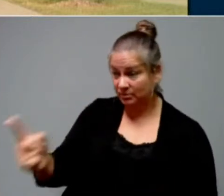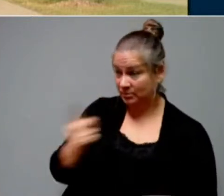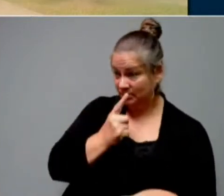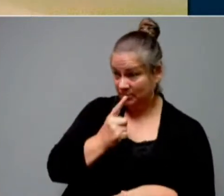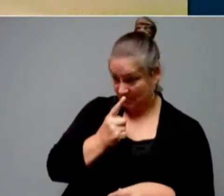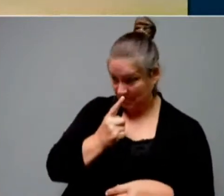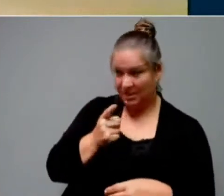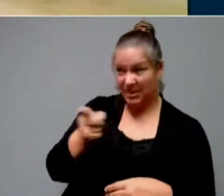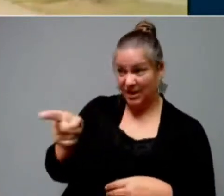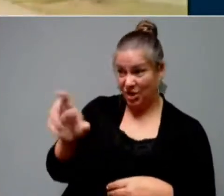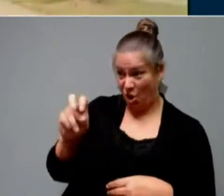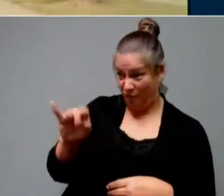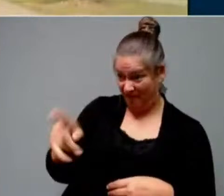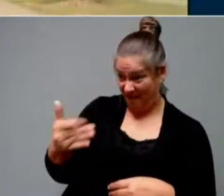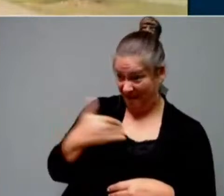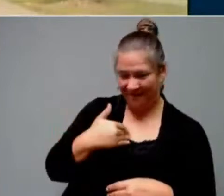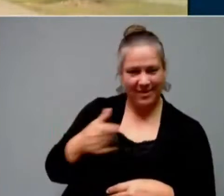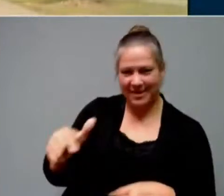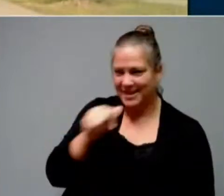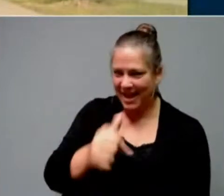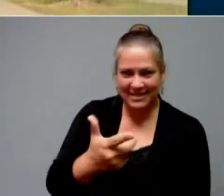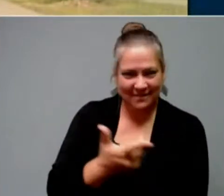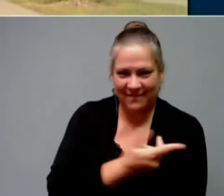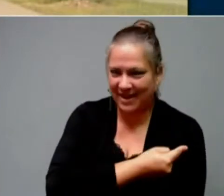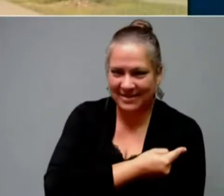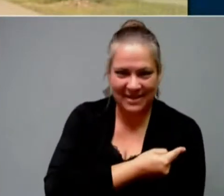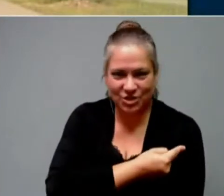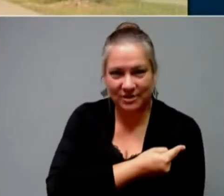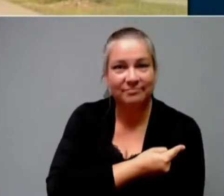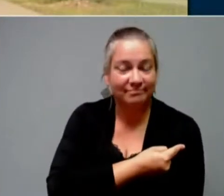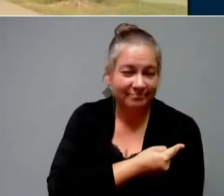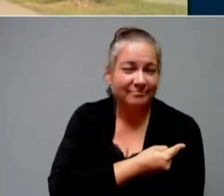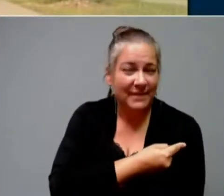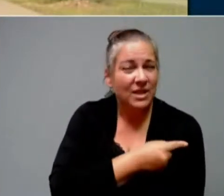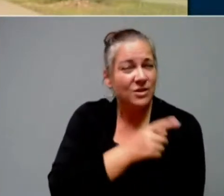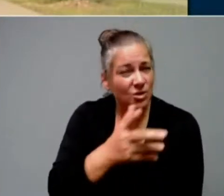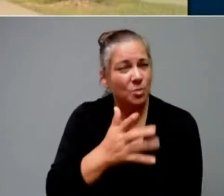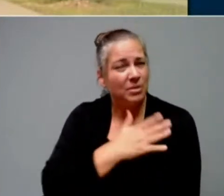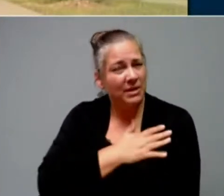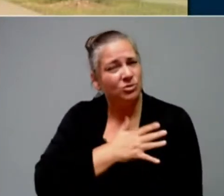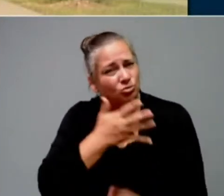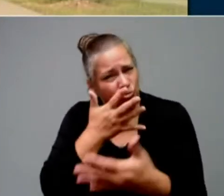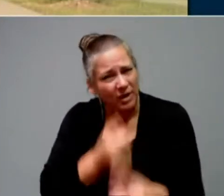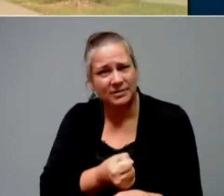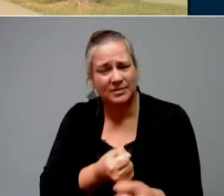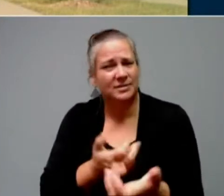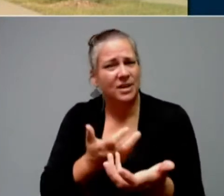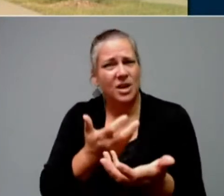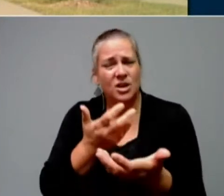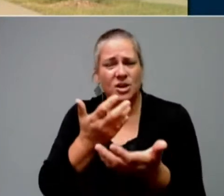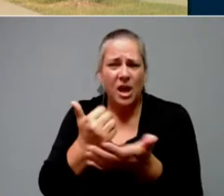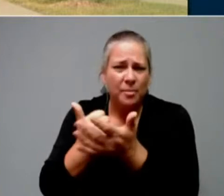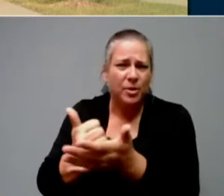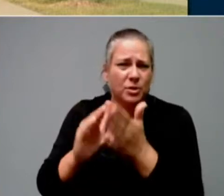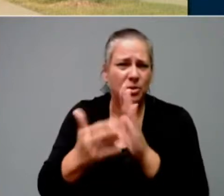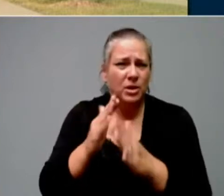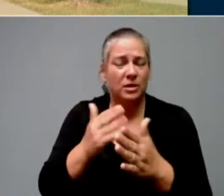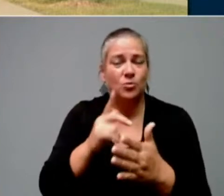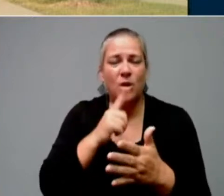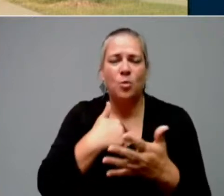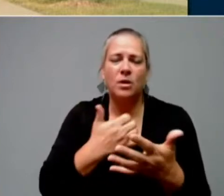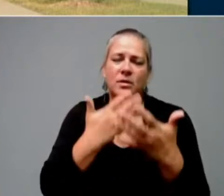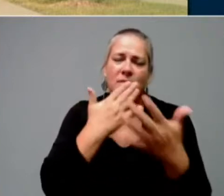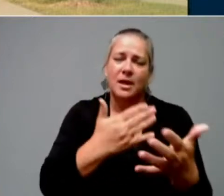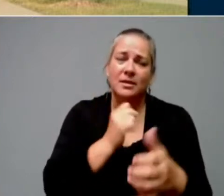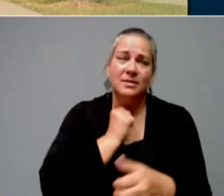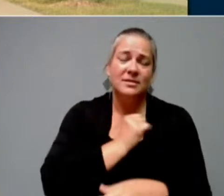vaccinated. I encourage you to be brave, trust the science, and help our community. I want to thank our staff for the sacrifices that